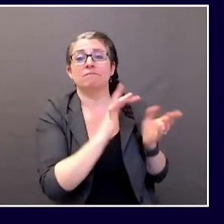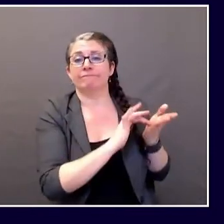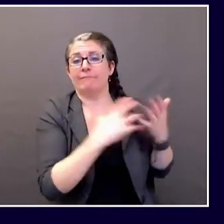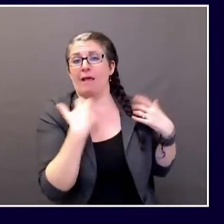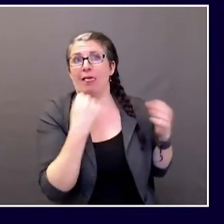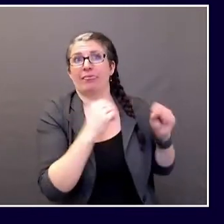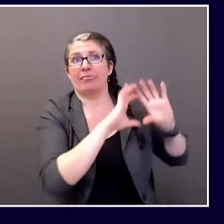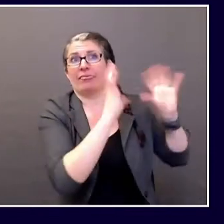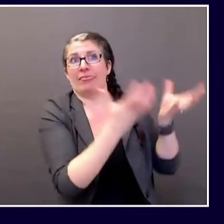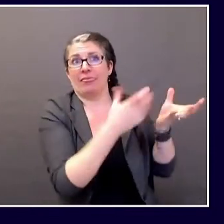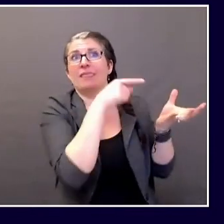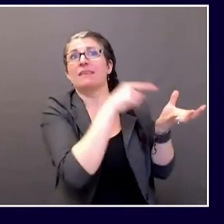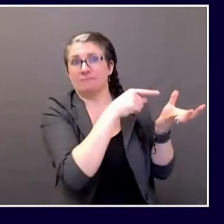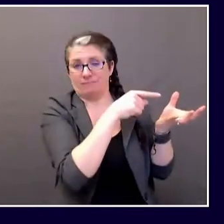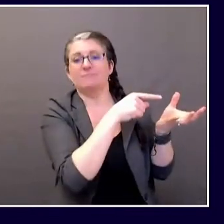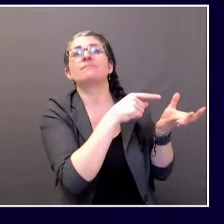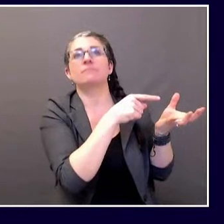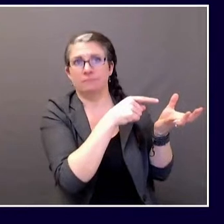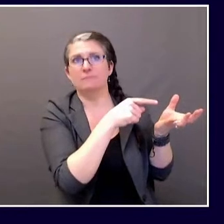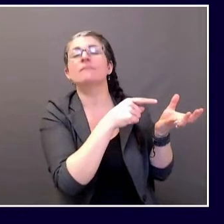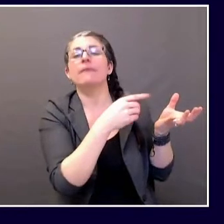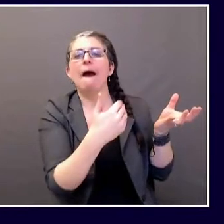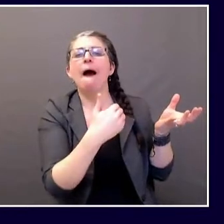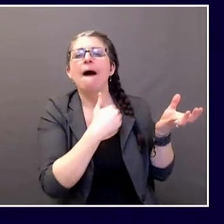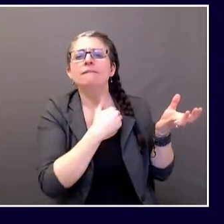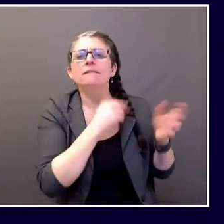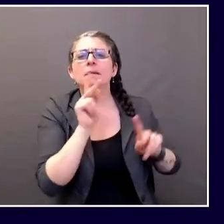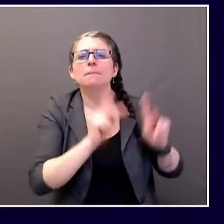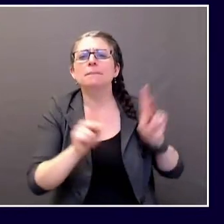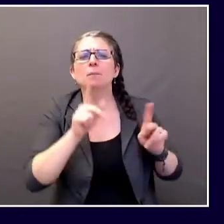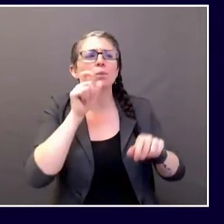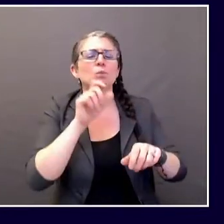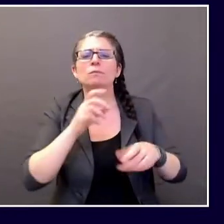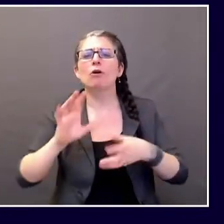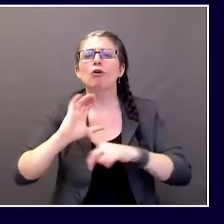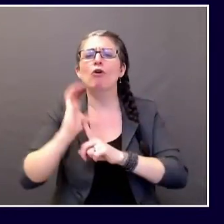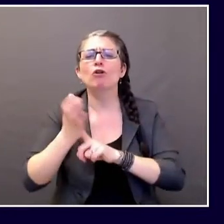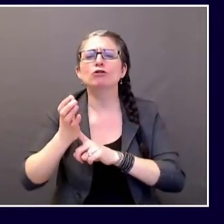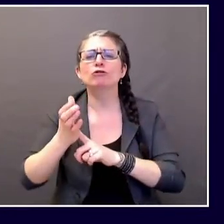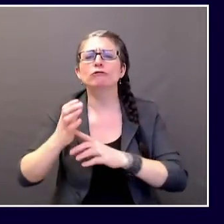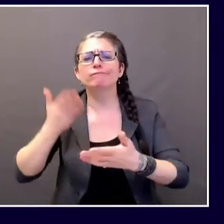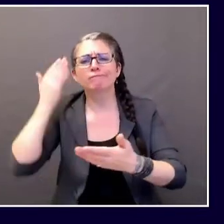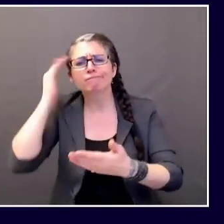Also today in Sanford, the former Marshalls, located at